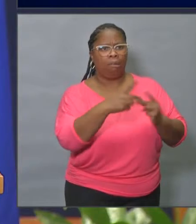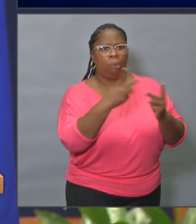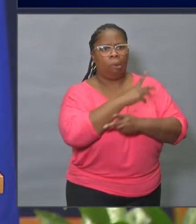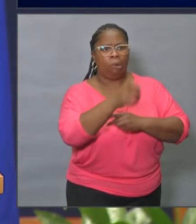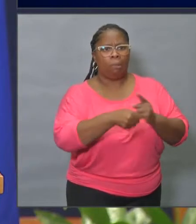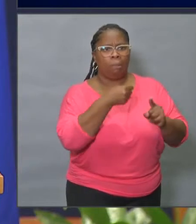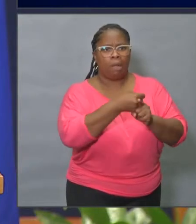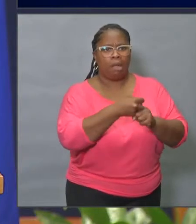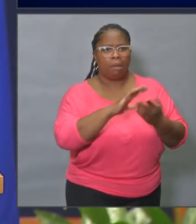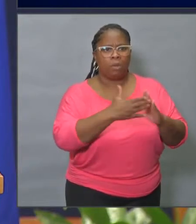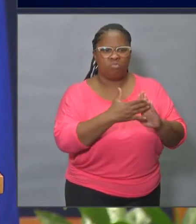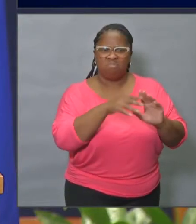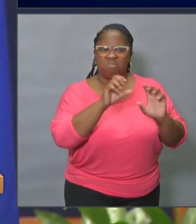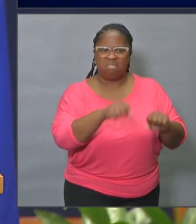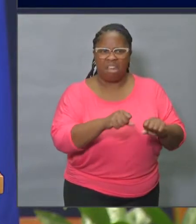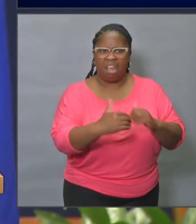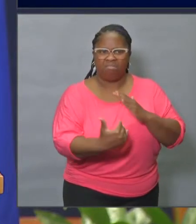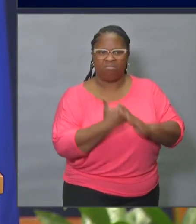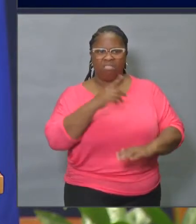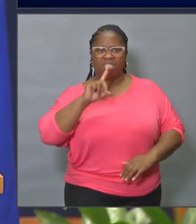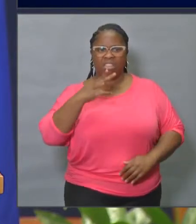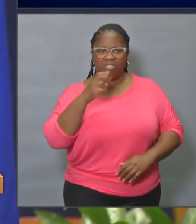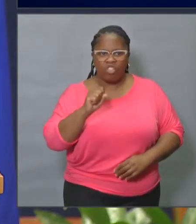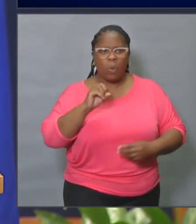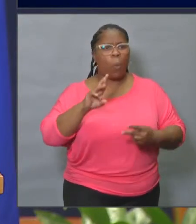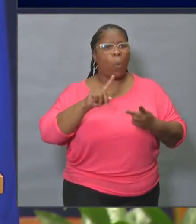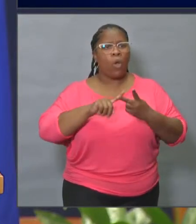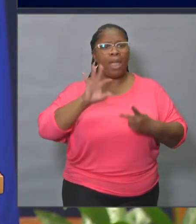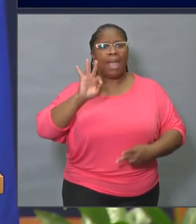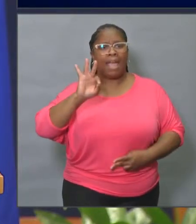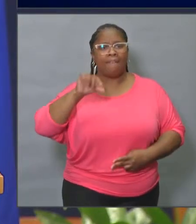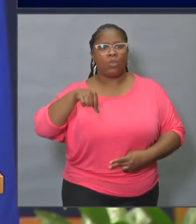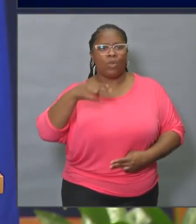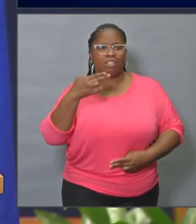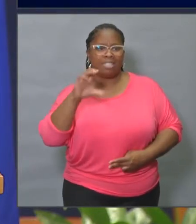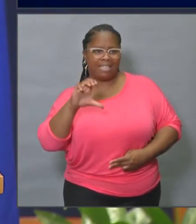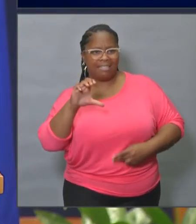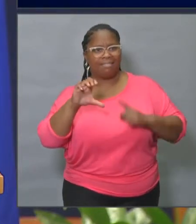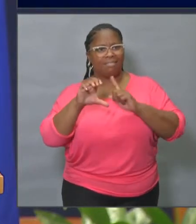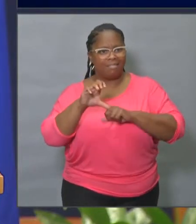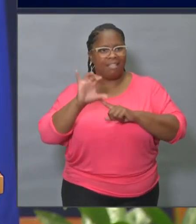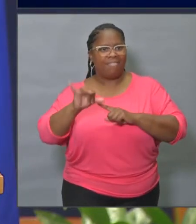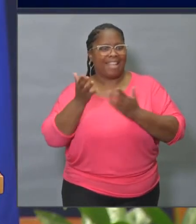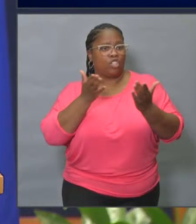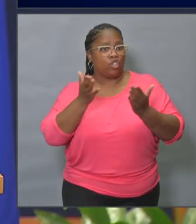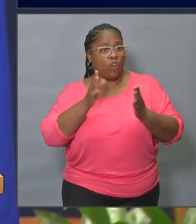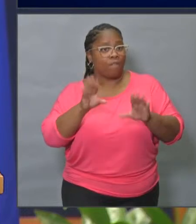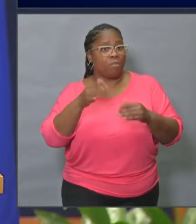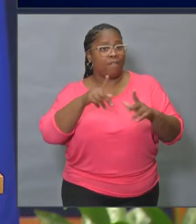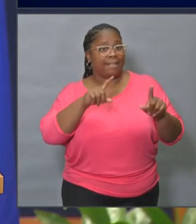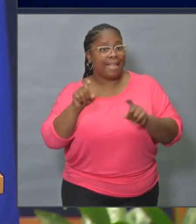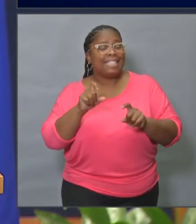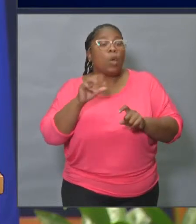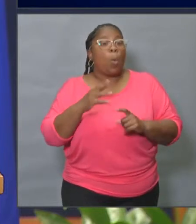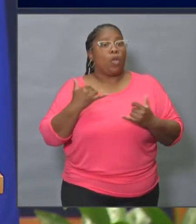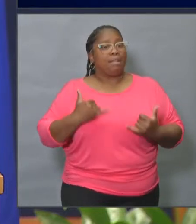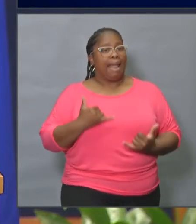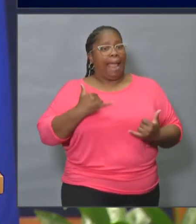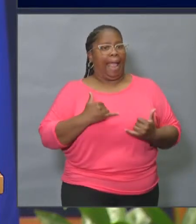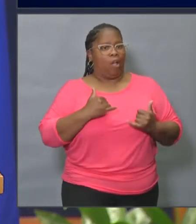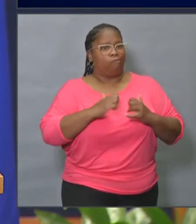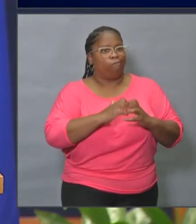to any one of a number of DHS clinics or FQHCs that serve and provide testing services or that are starting to provide